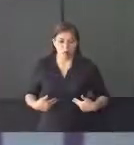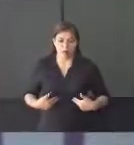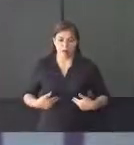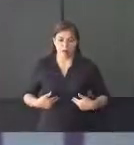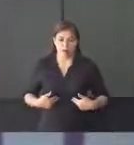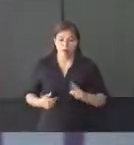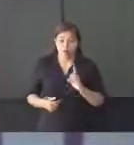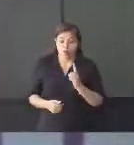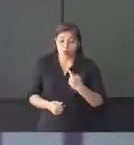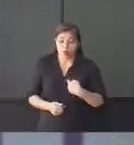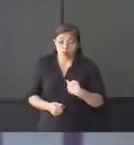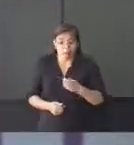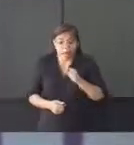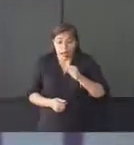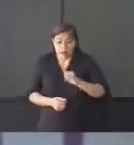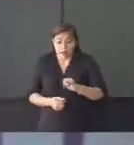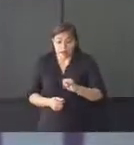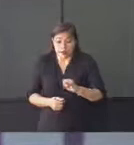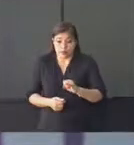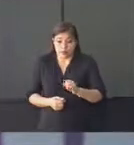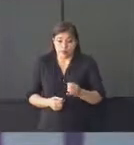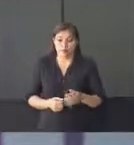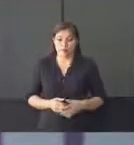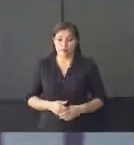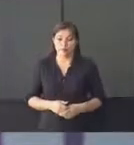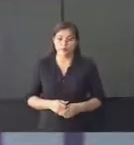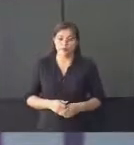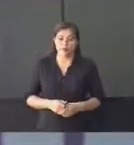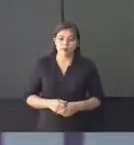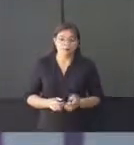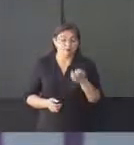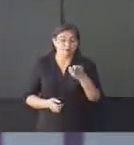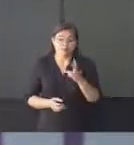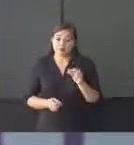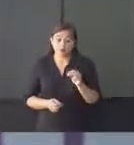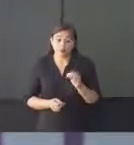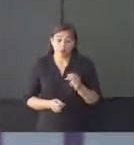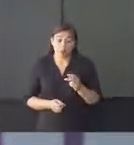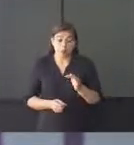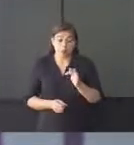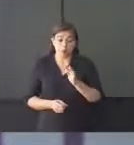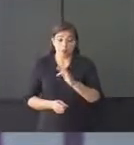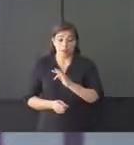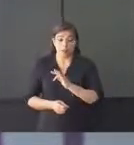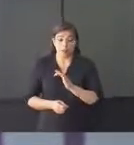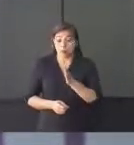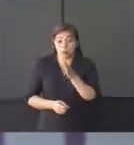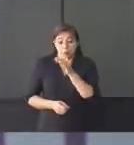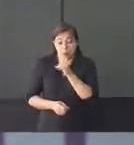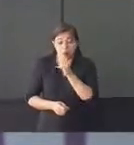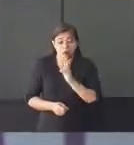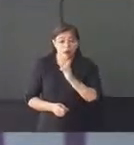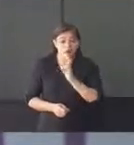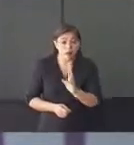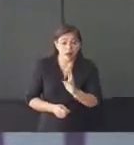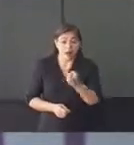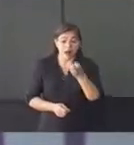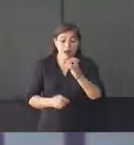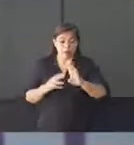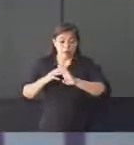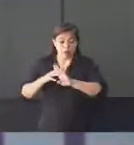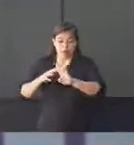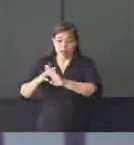is a natural process since human beings are human beings. This can't be answered.